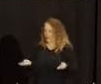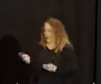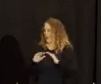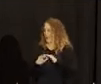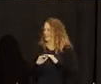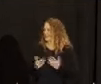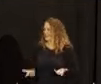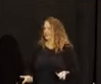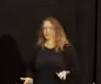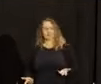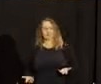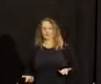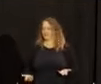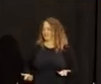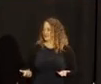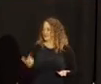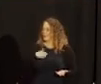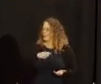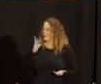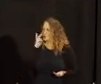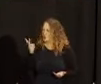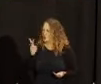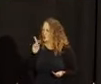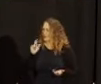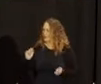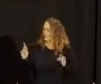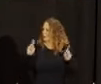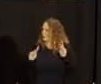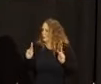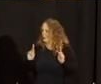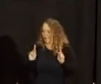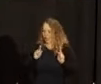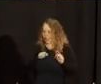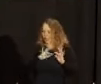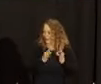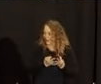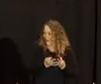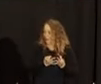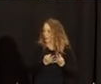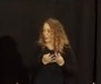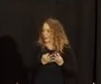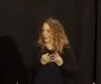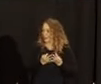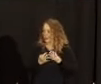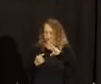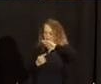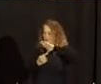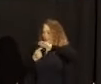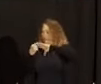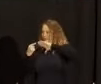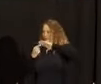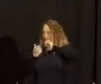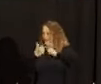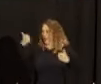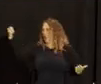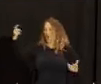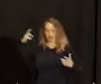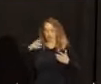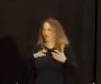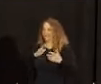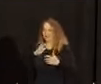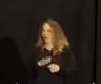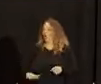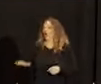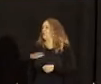access. And so we saw disabled people and our families across the country pushing to change these policies, and